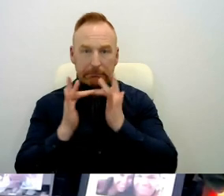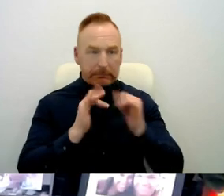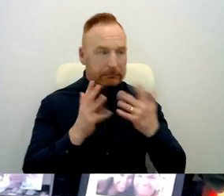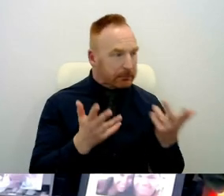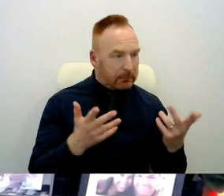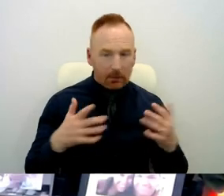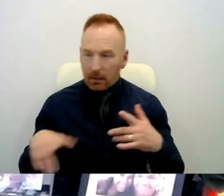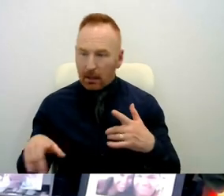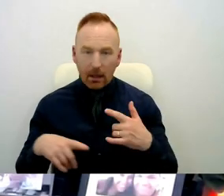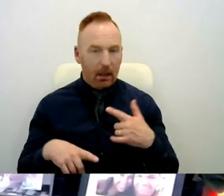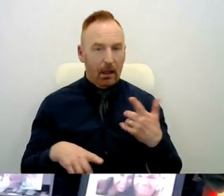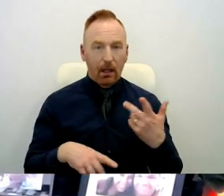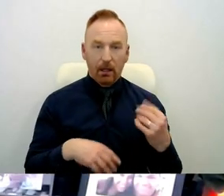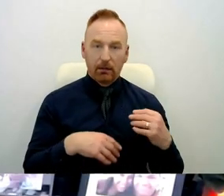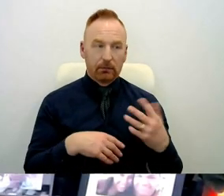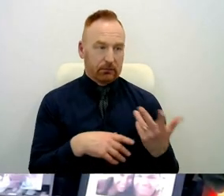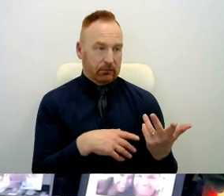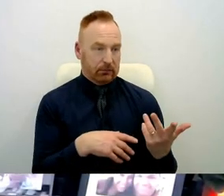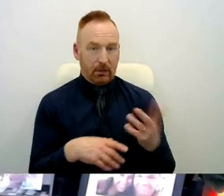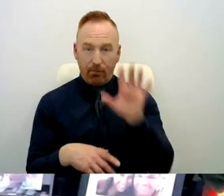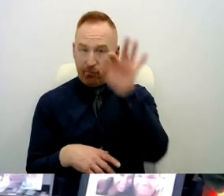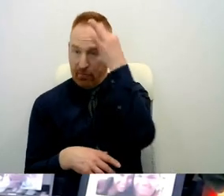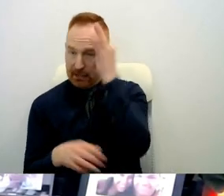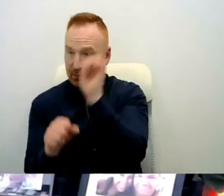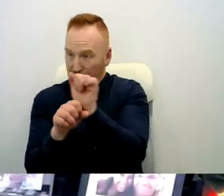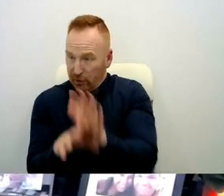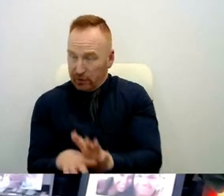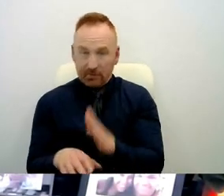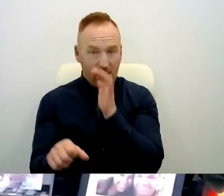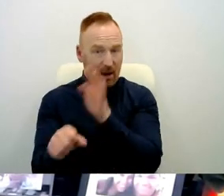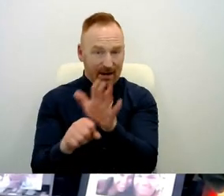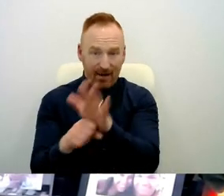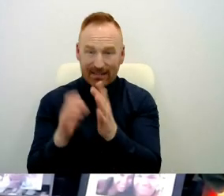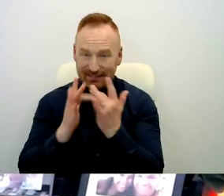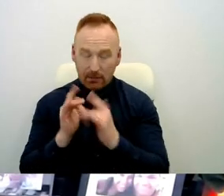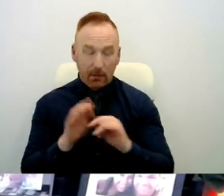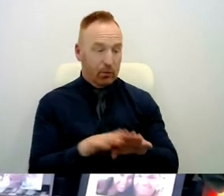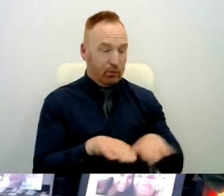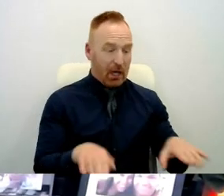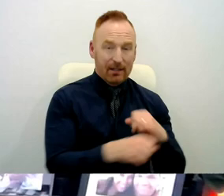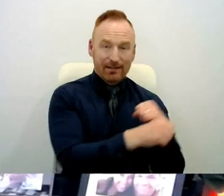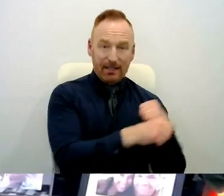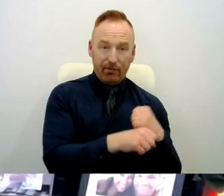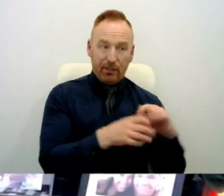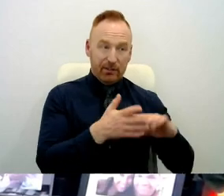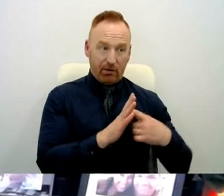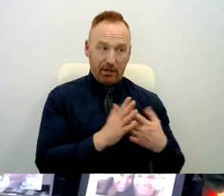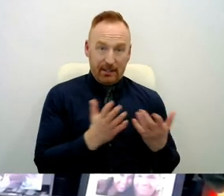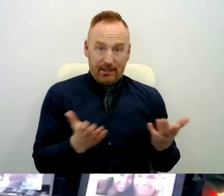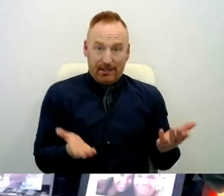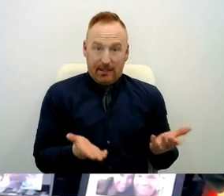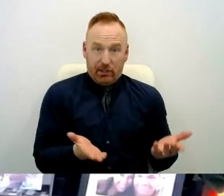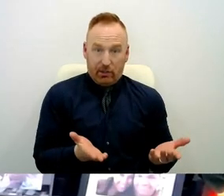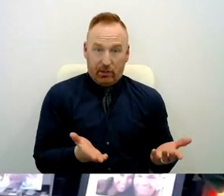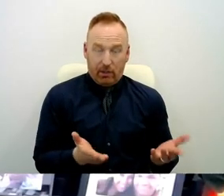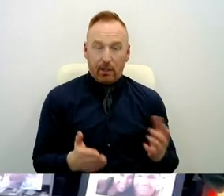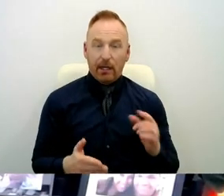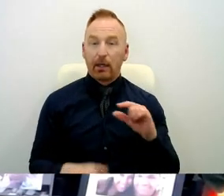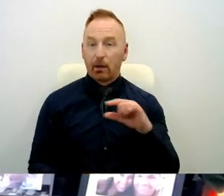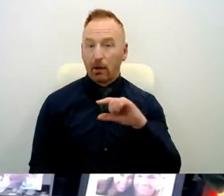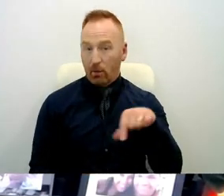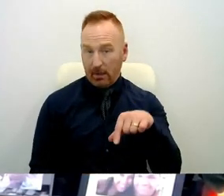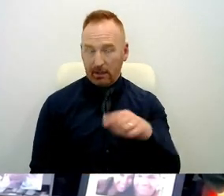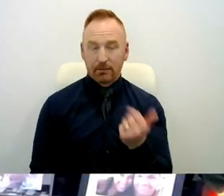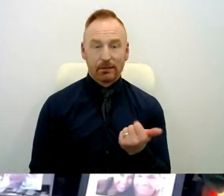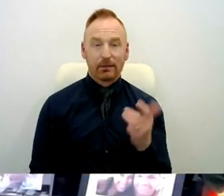couldn't be remedied by the use of indentured workers from France. So chattel slavery began in earnest here in what is now